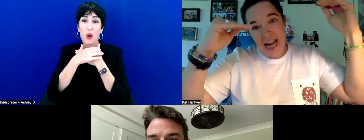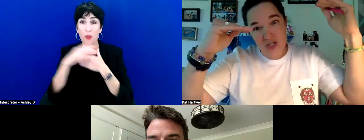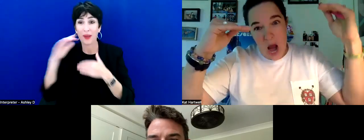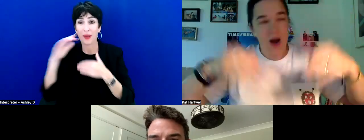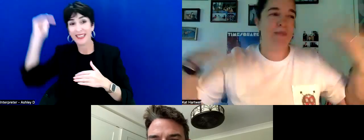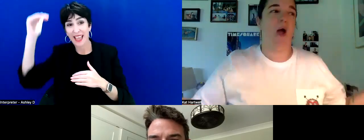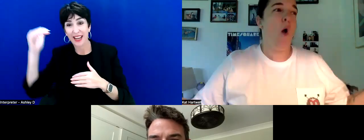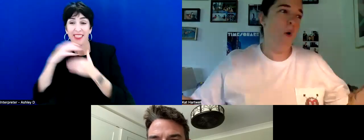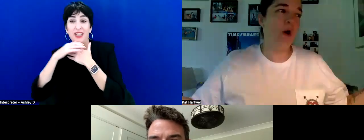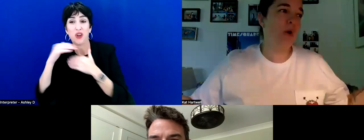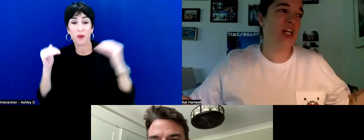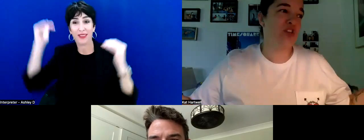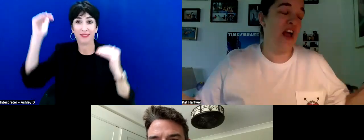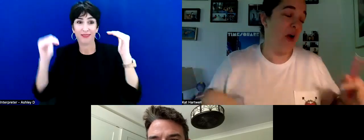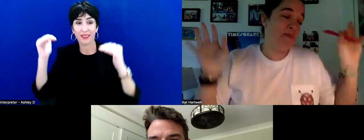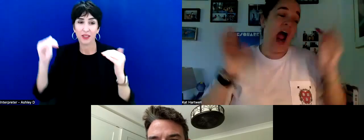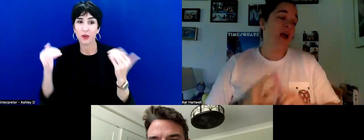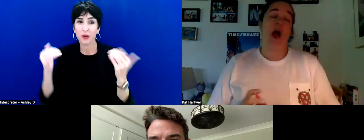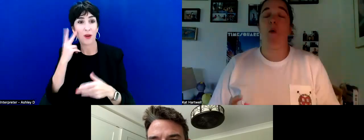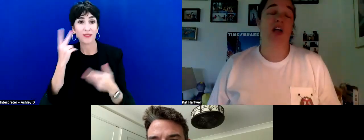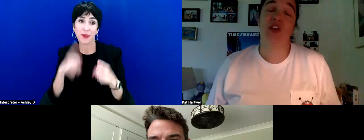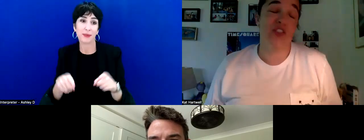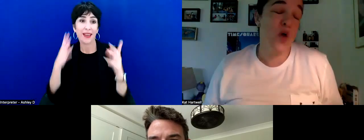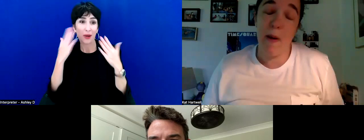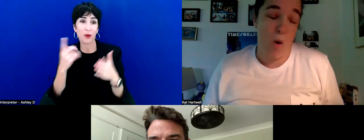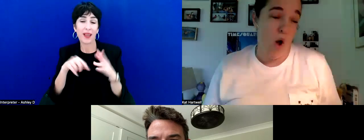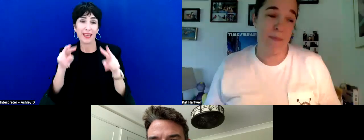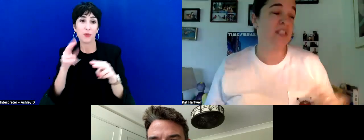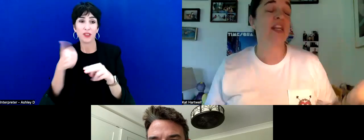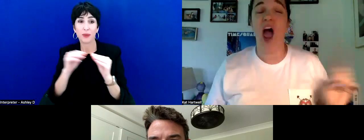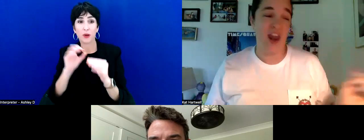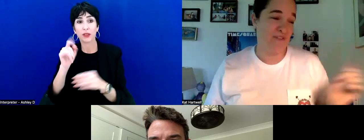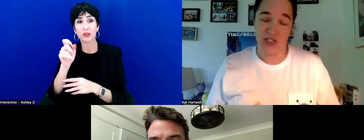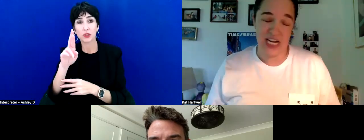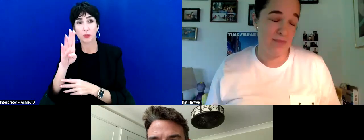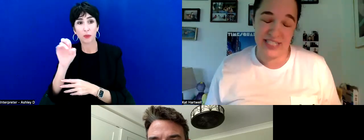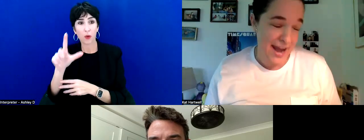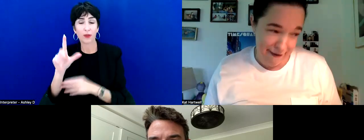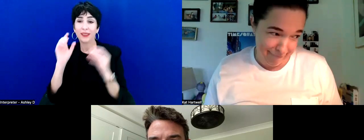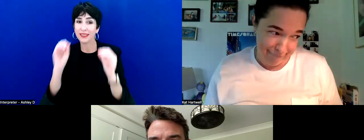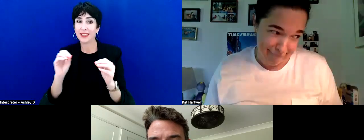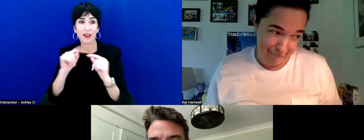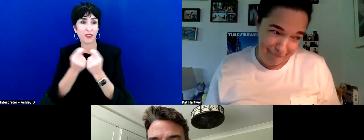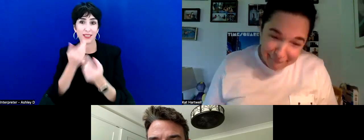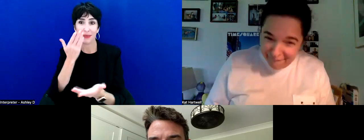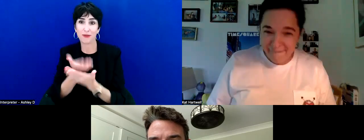ahead, and they joke. I'm like, who are we gonna cheer for? I'm not watching the Super Bowl because none of our teams are in it.